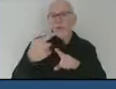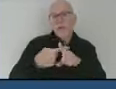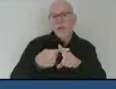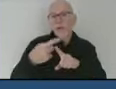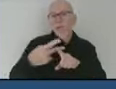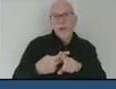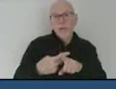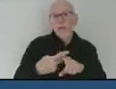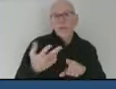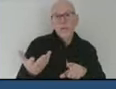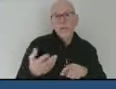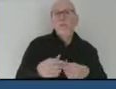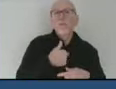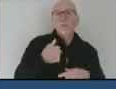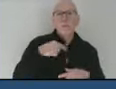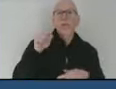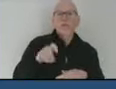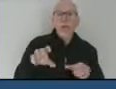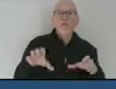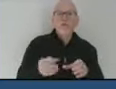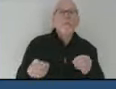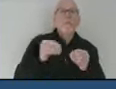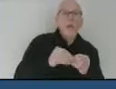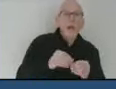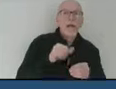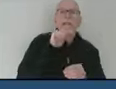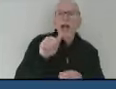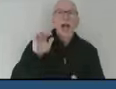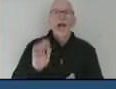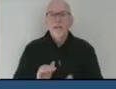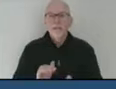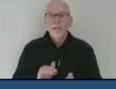60 days, that we need to do more of this, not less. And so